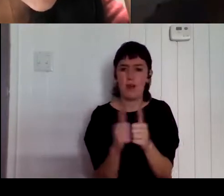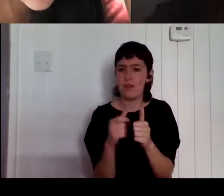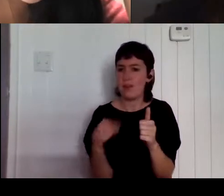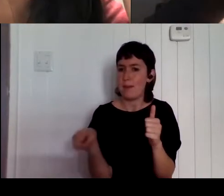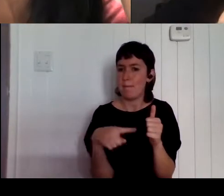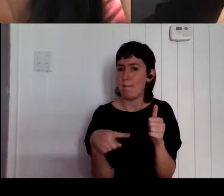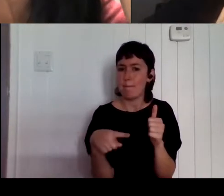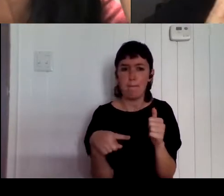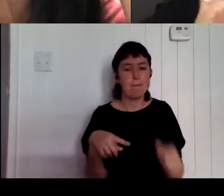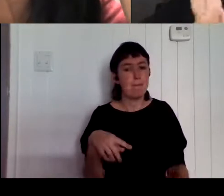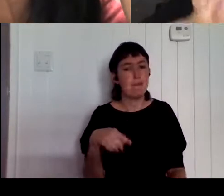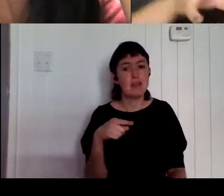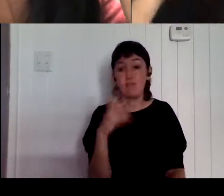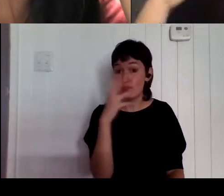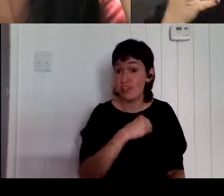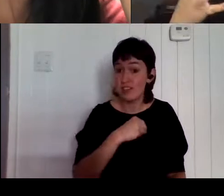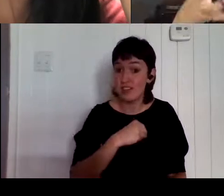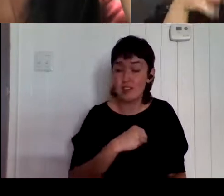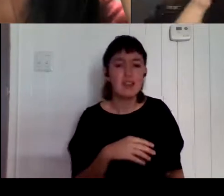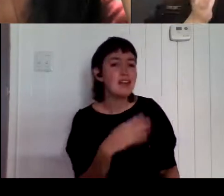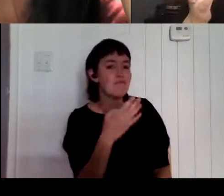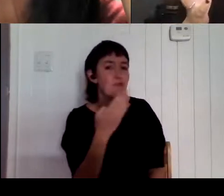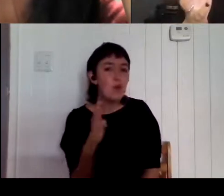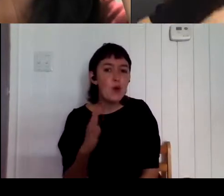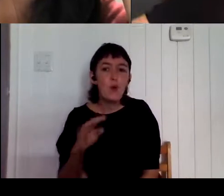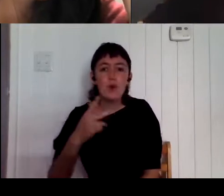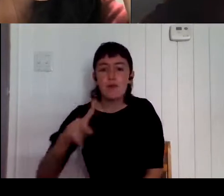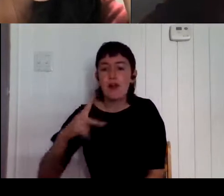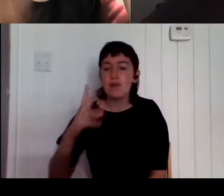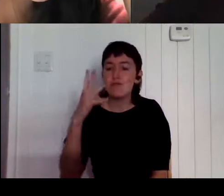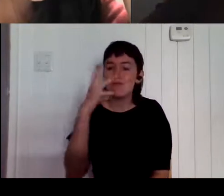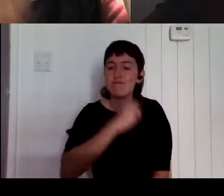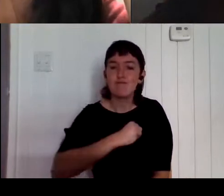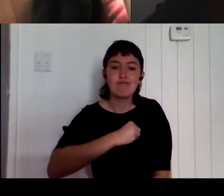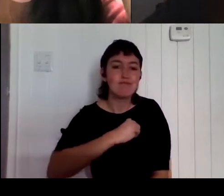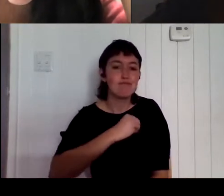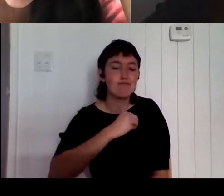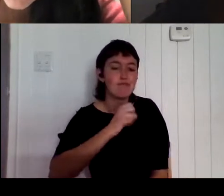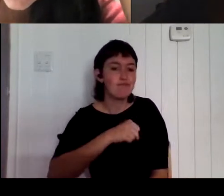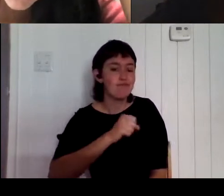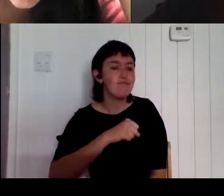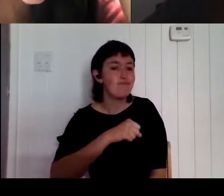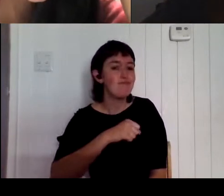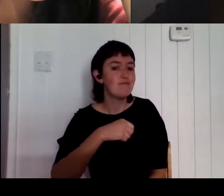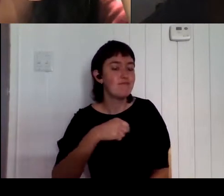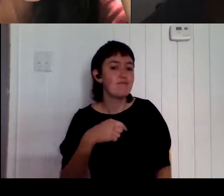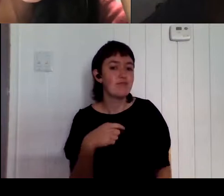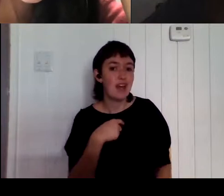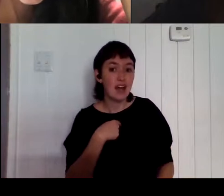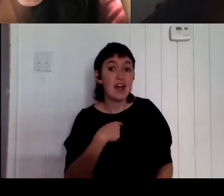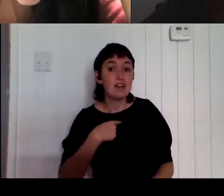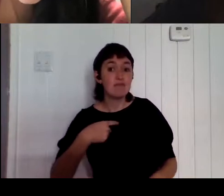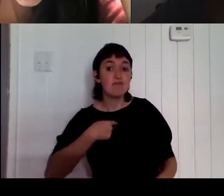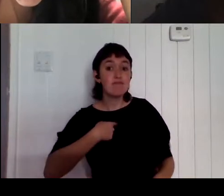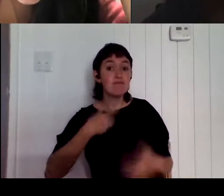there. They are very pretty blue and purple and so pretty. Um, but I got wailed with one of those right